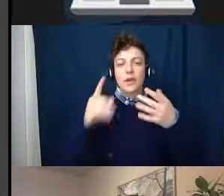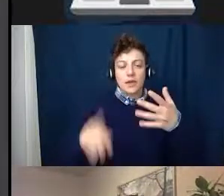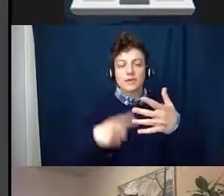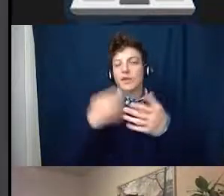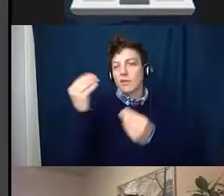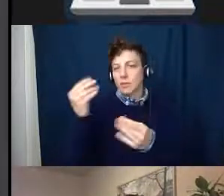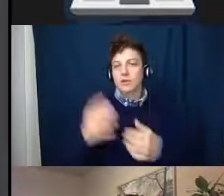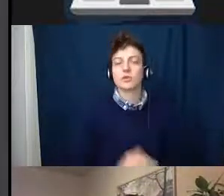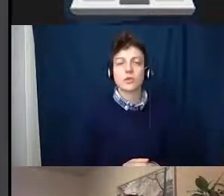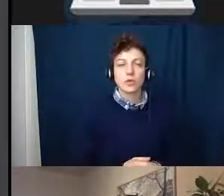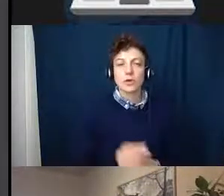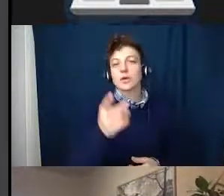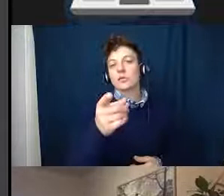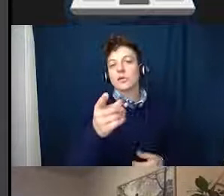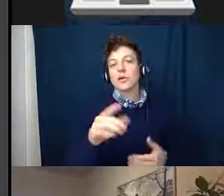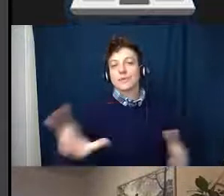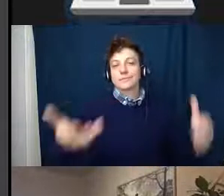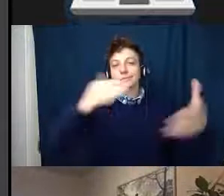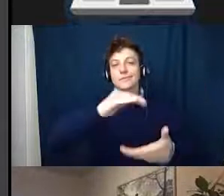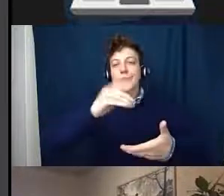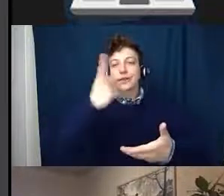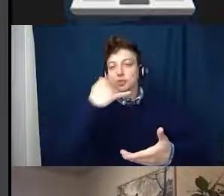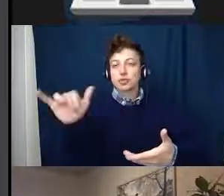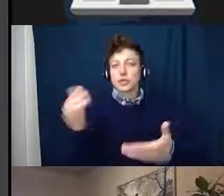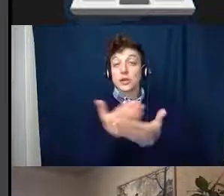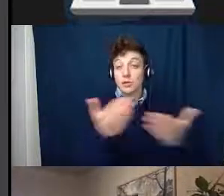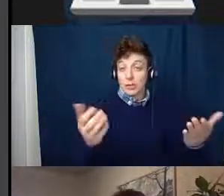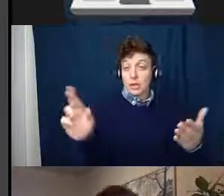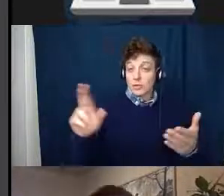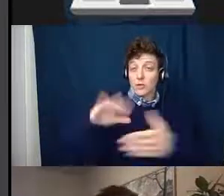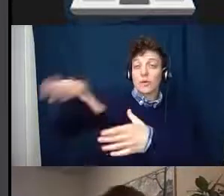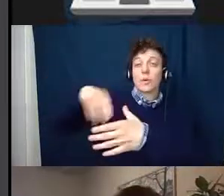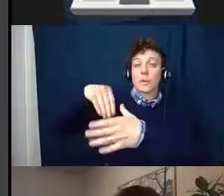And so this is what a package would look like. These supplies on the right would be included.